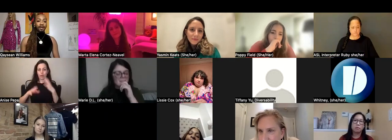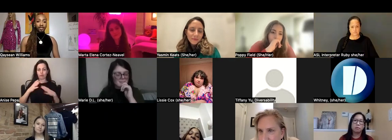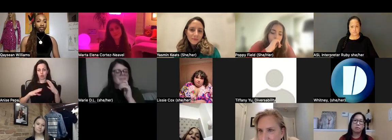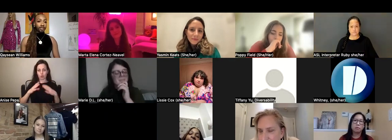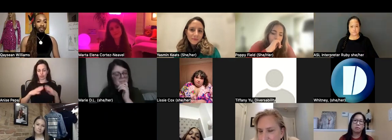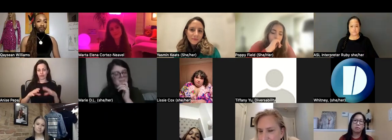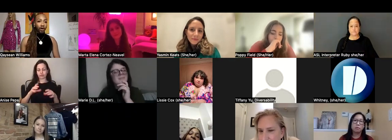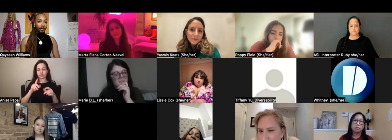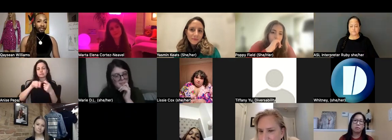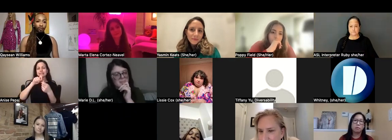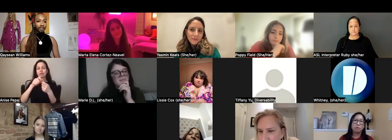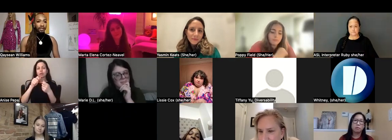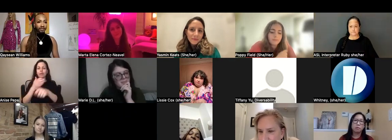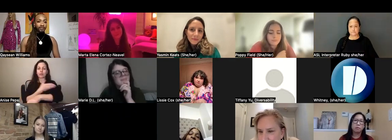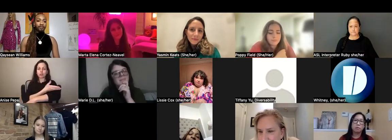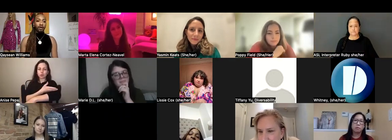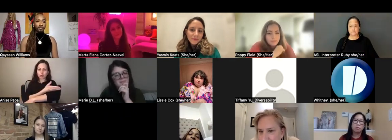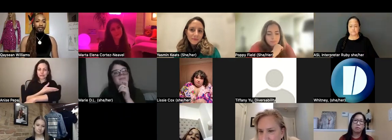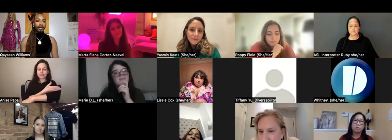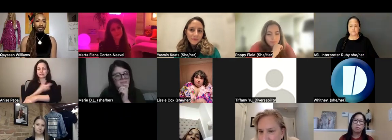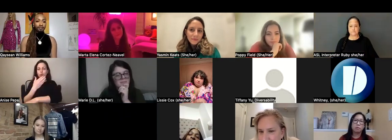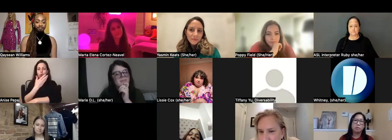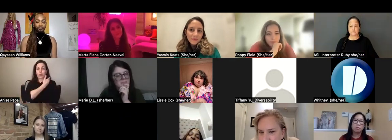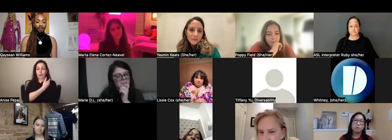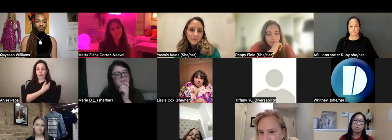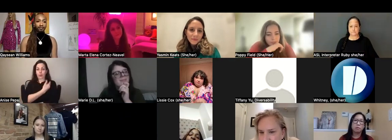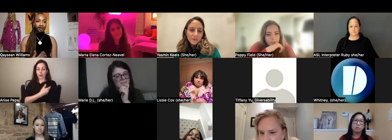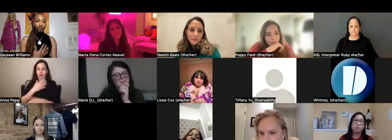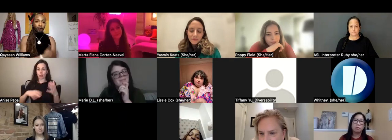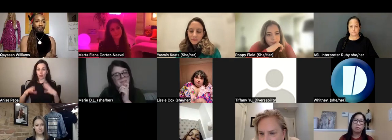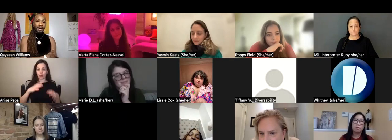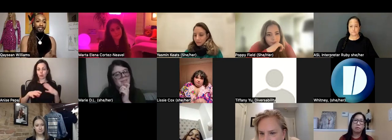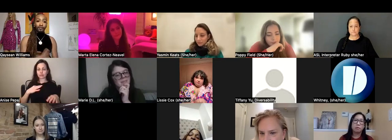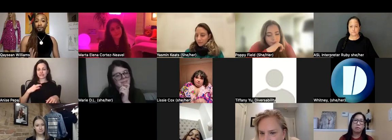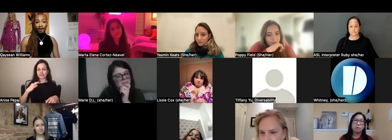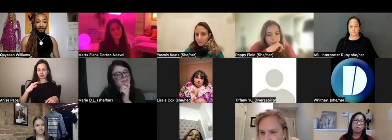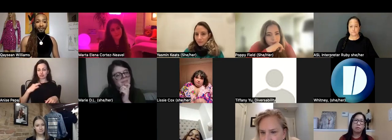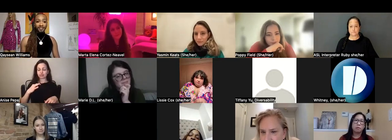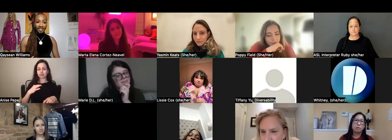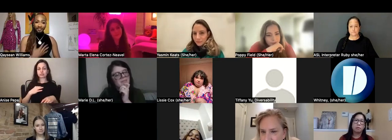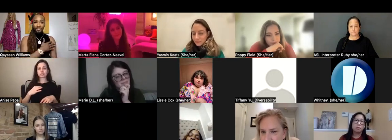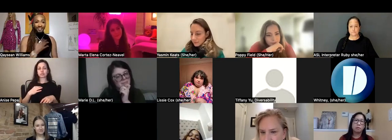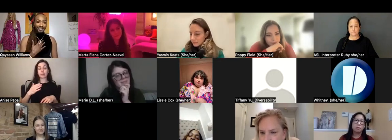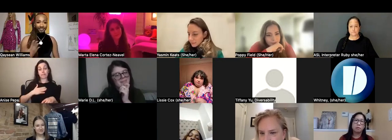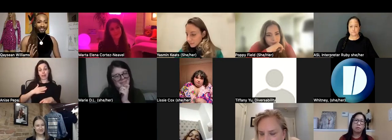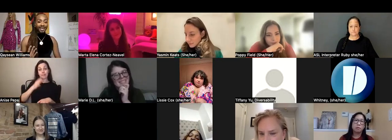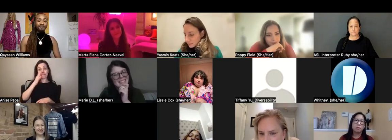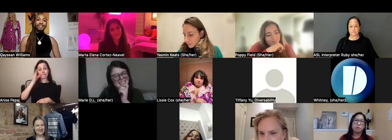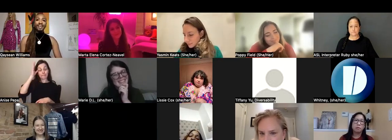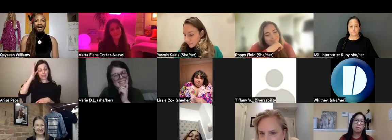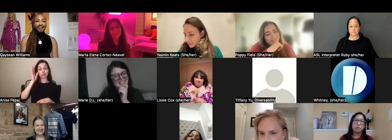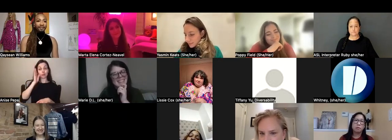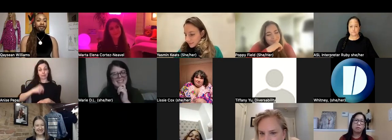particularly short sleeve garments or sleeveless garments. My past self would be proud of me today for wearing a sleeveless